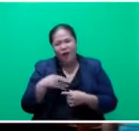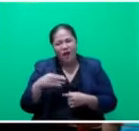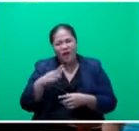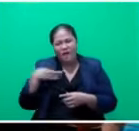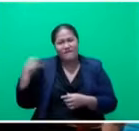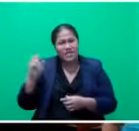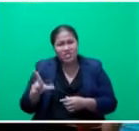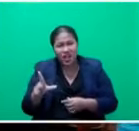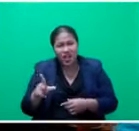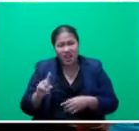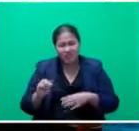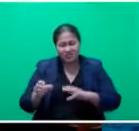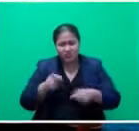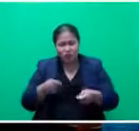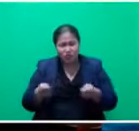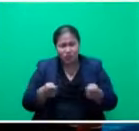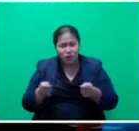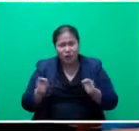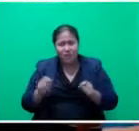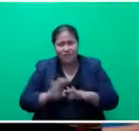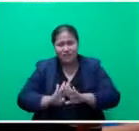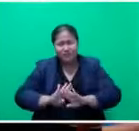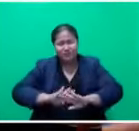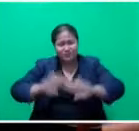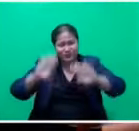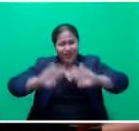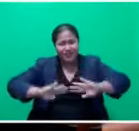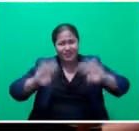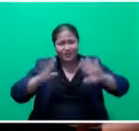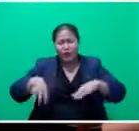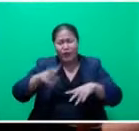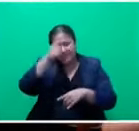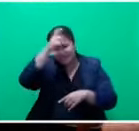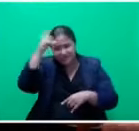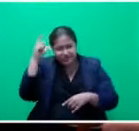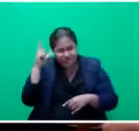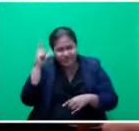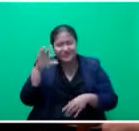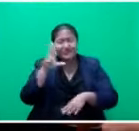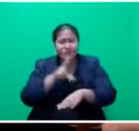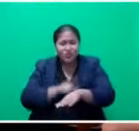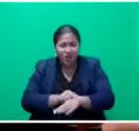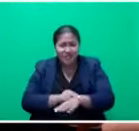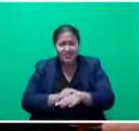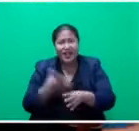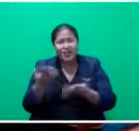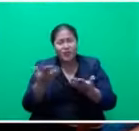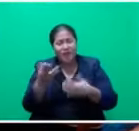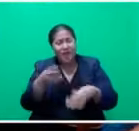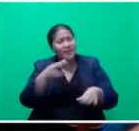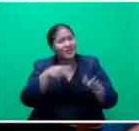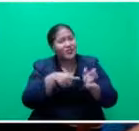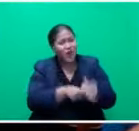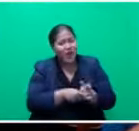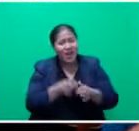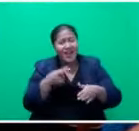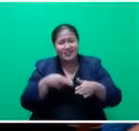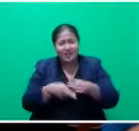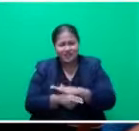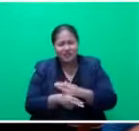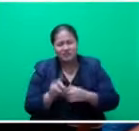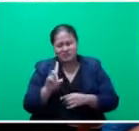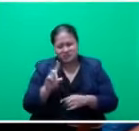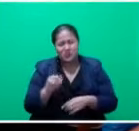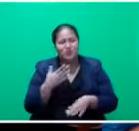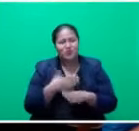our doctors and nurses who have treated the patients in Lotoka and Navua, they have indeed done well. And